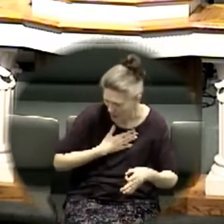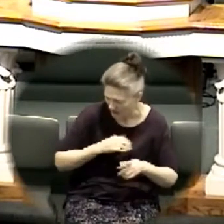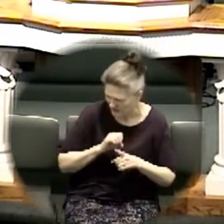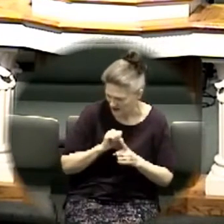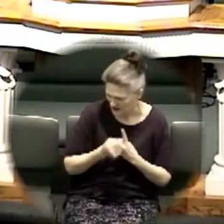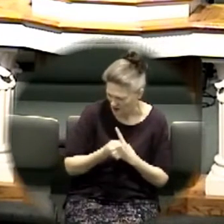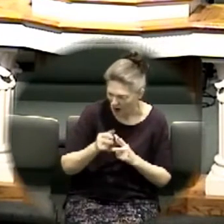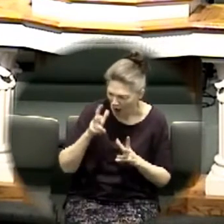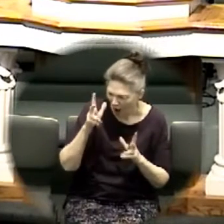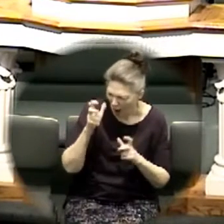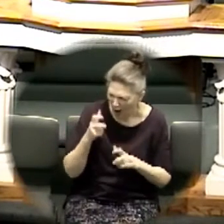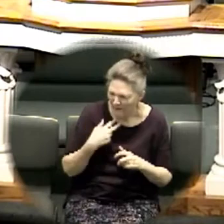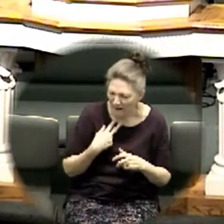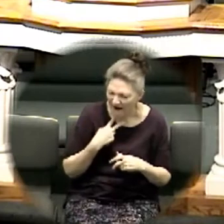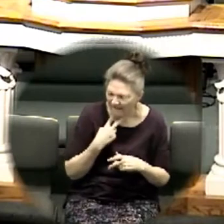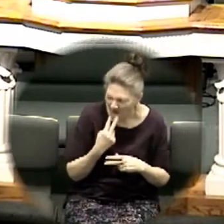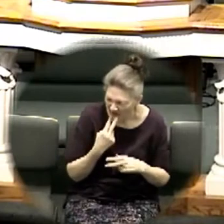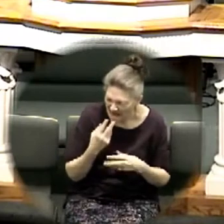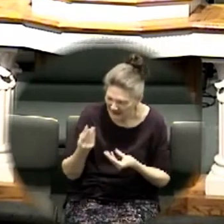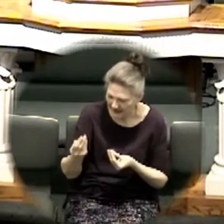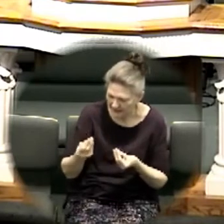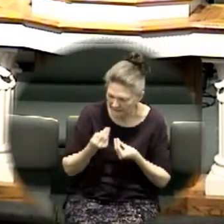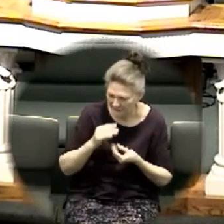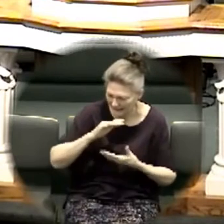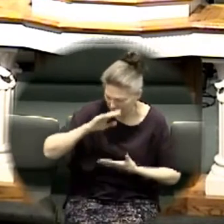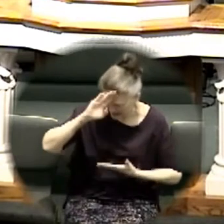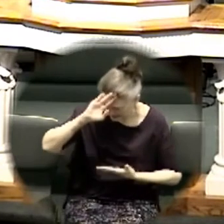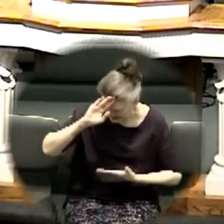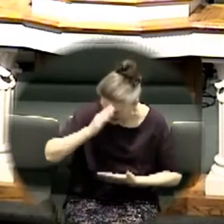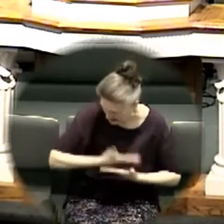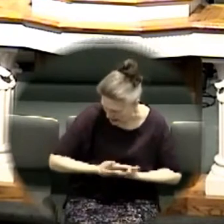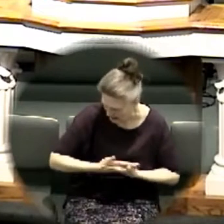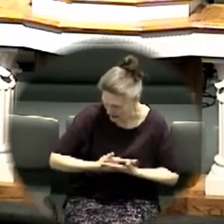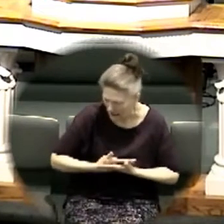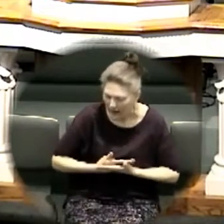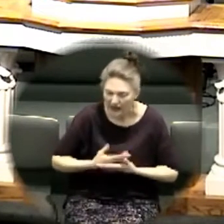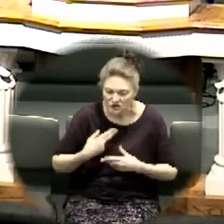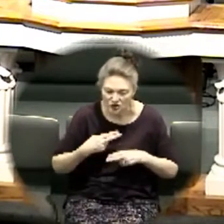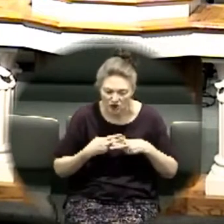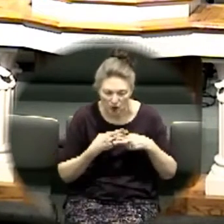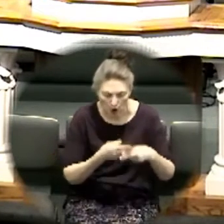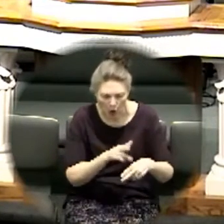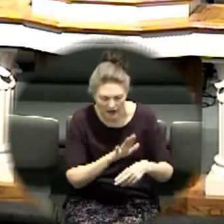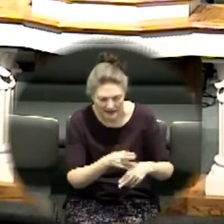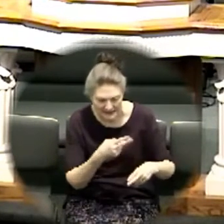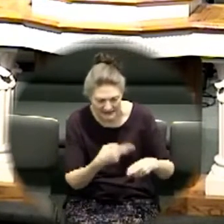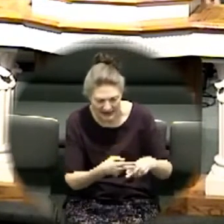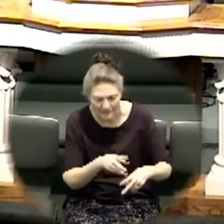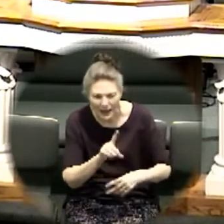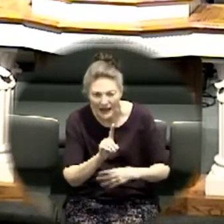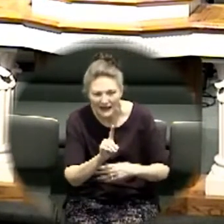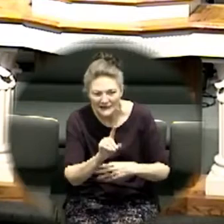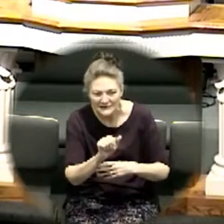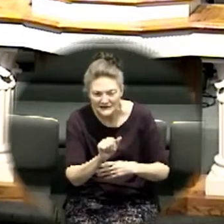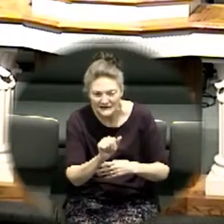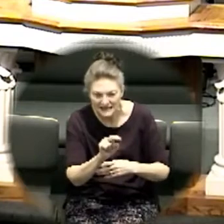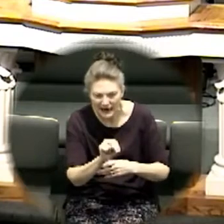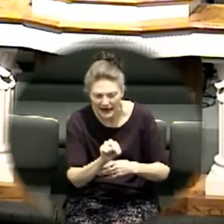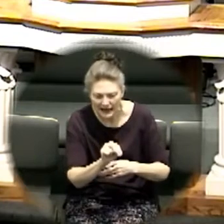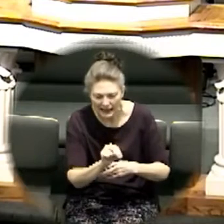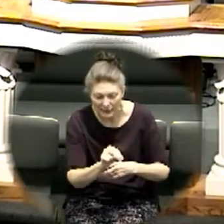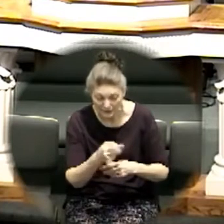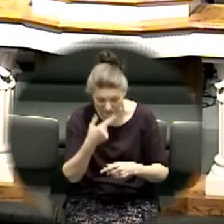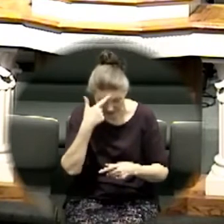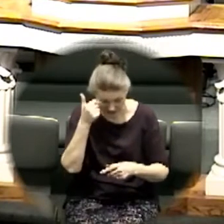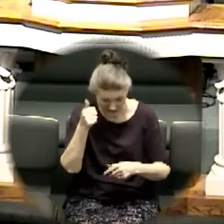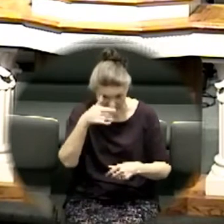my voice and given me a son therefore she called his name Dan because of God's judgment she said that's what